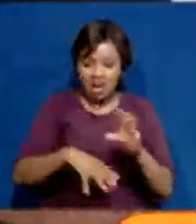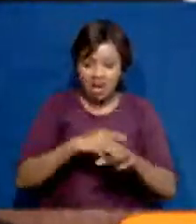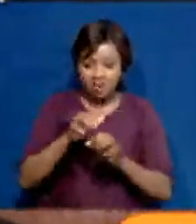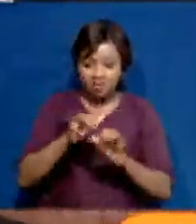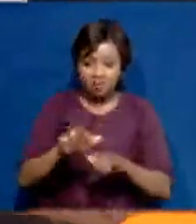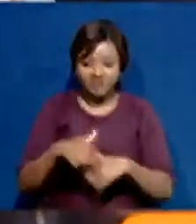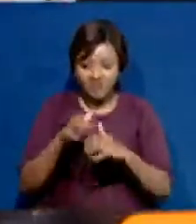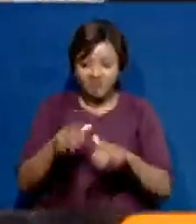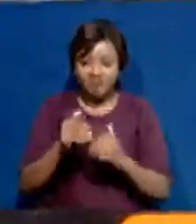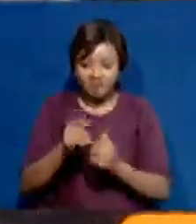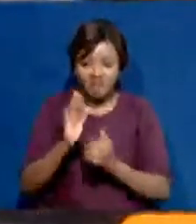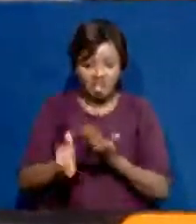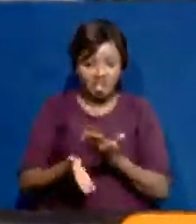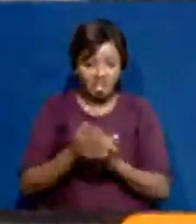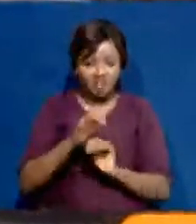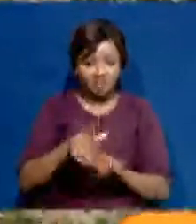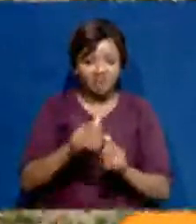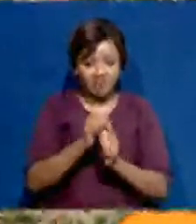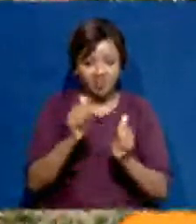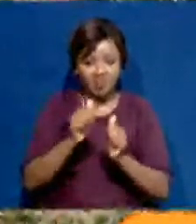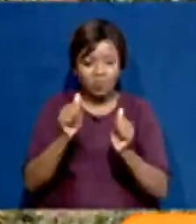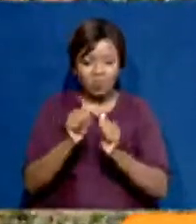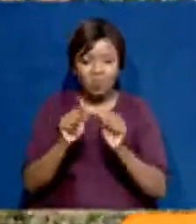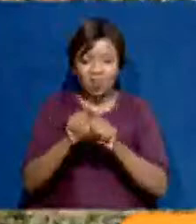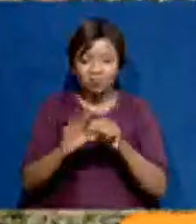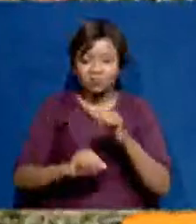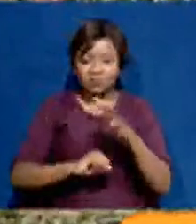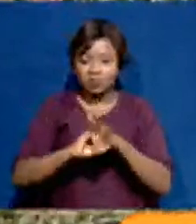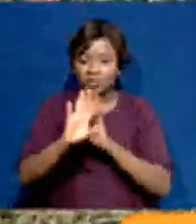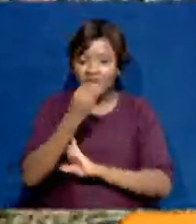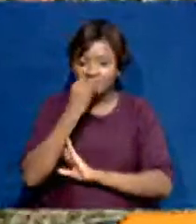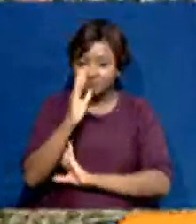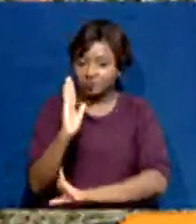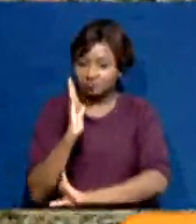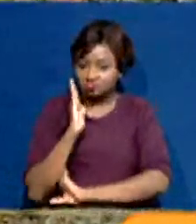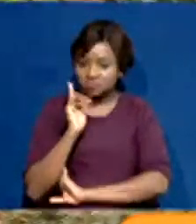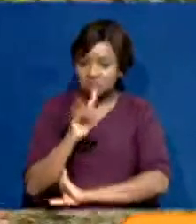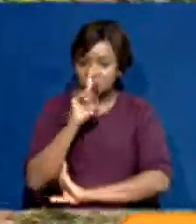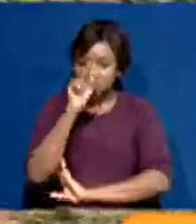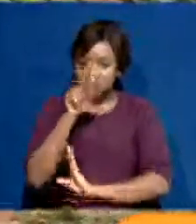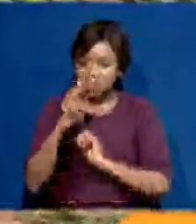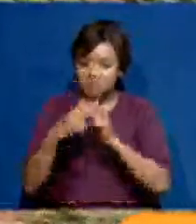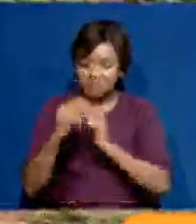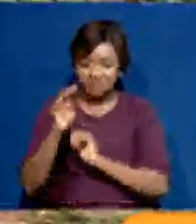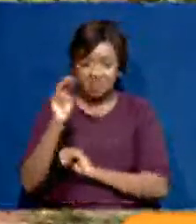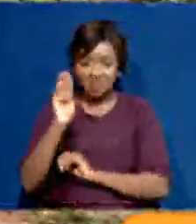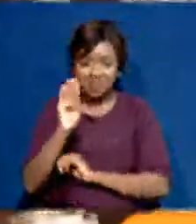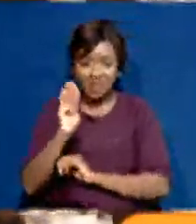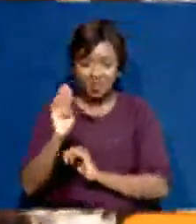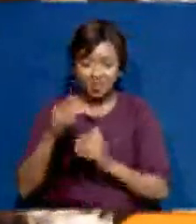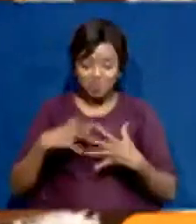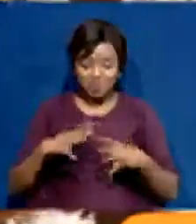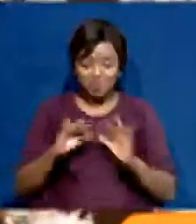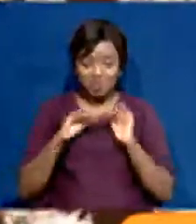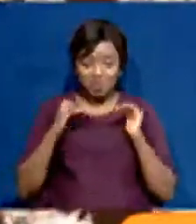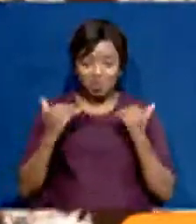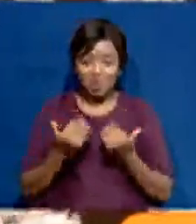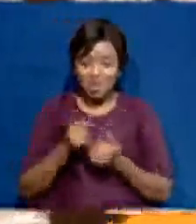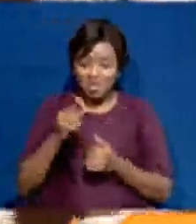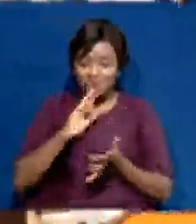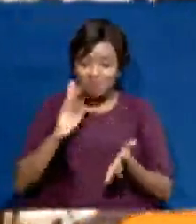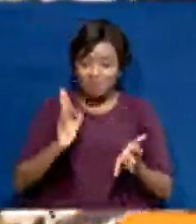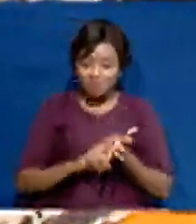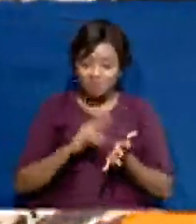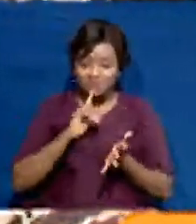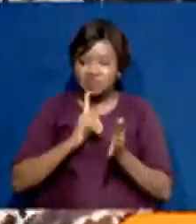farming, which contributes to the livelihoods and food security of 1.7 billion people globally. The report blames